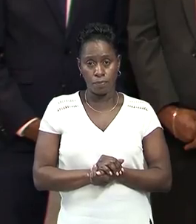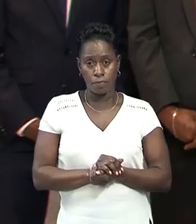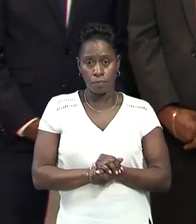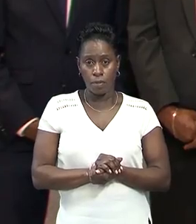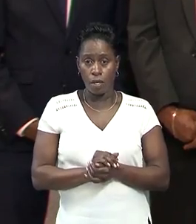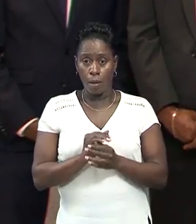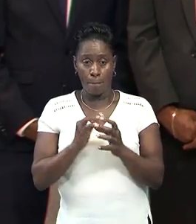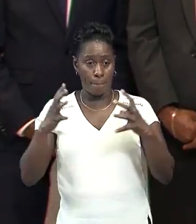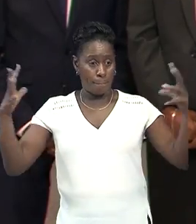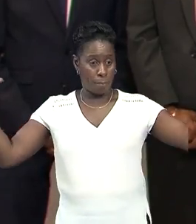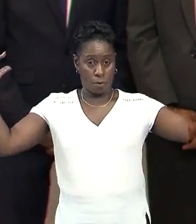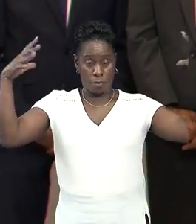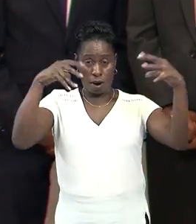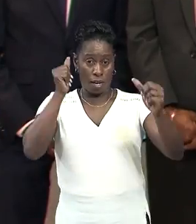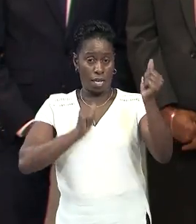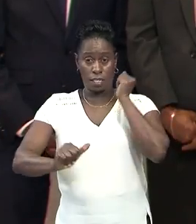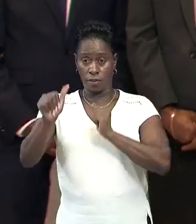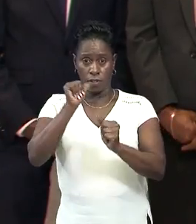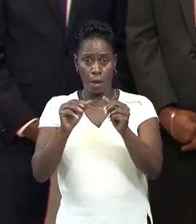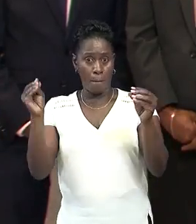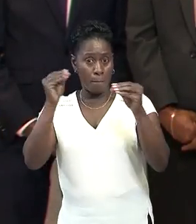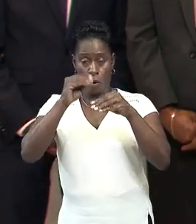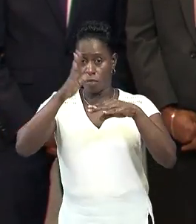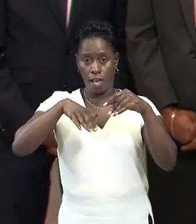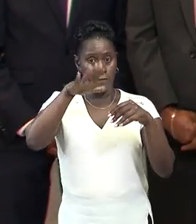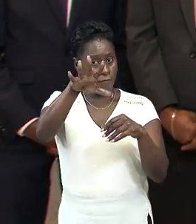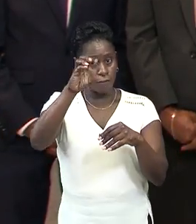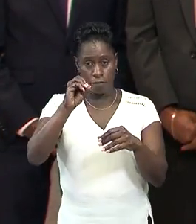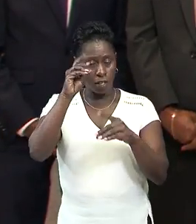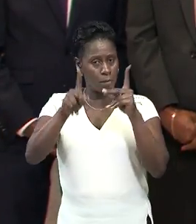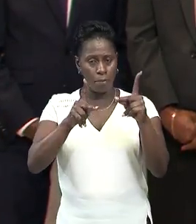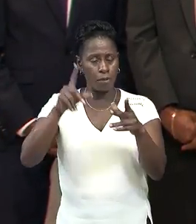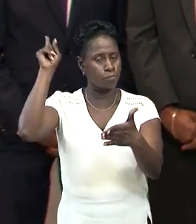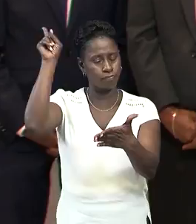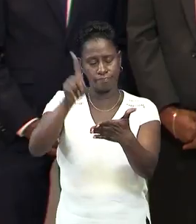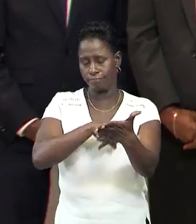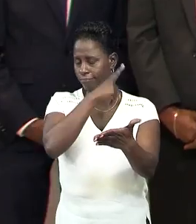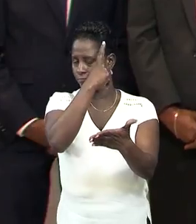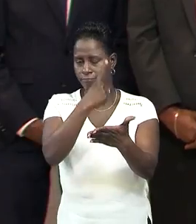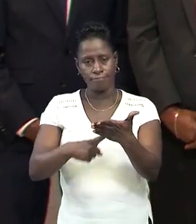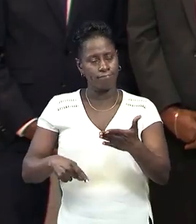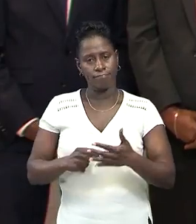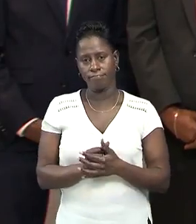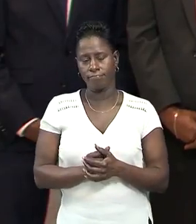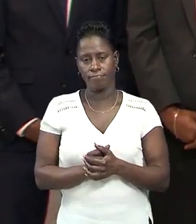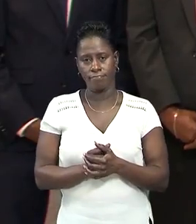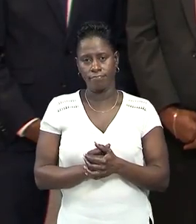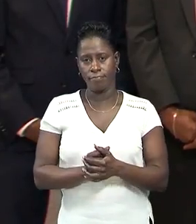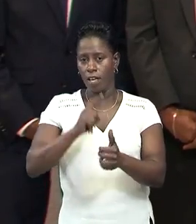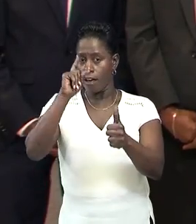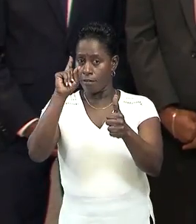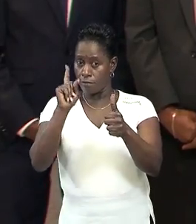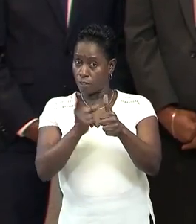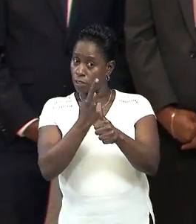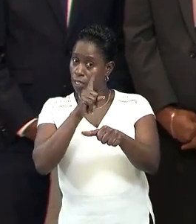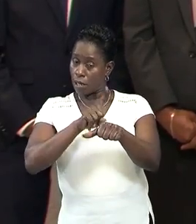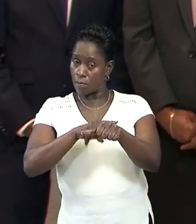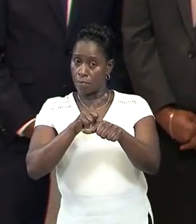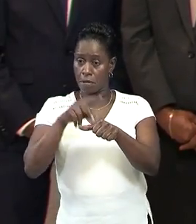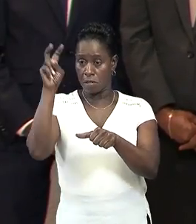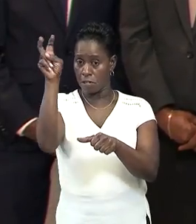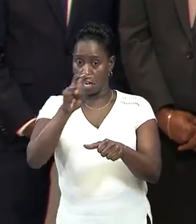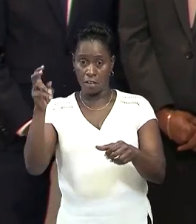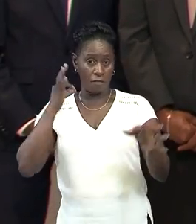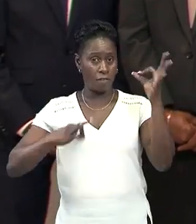Mass crowd events for more than 50 persons is being discouraged. As a first step, the Jazz Festival has